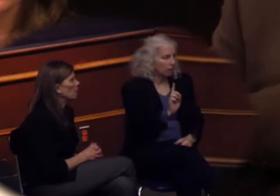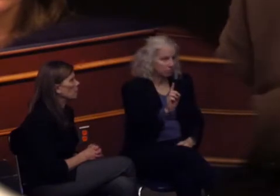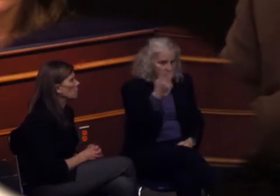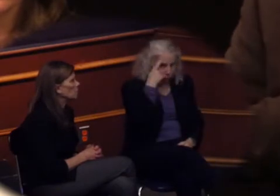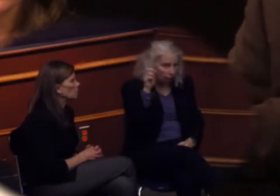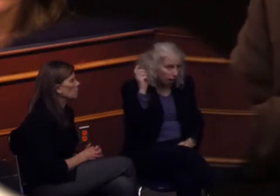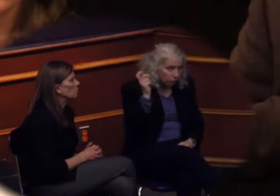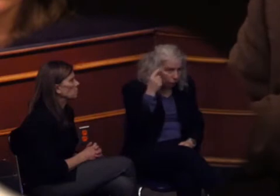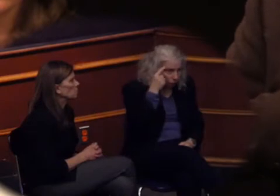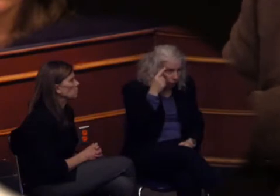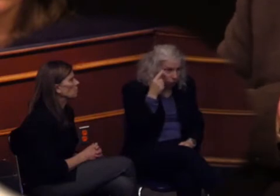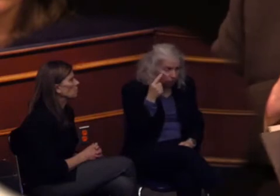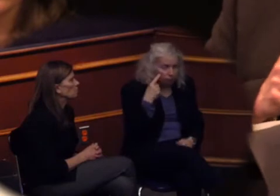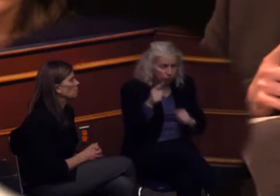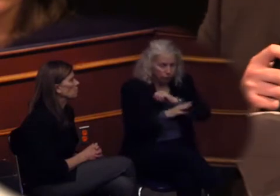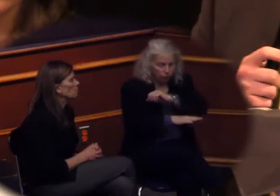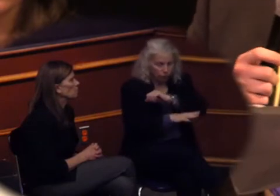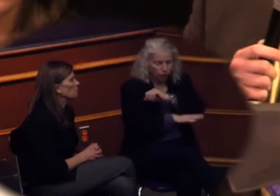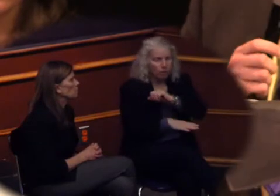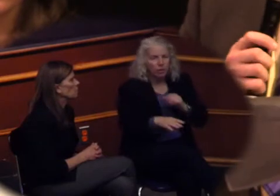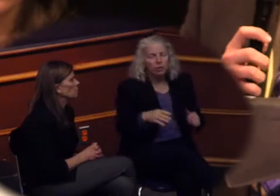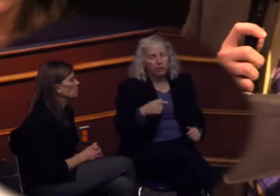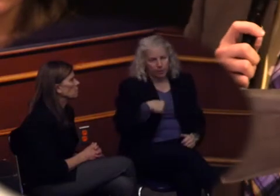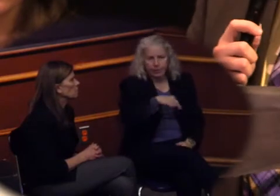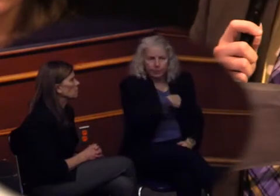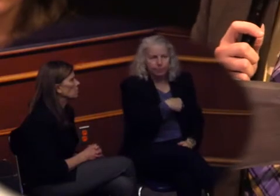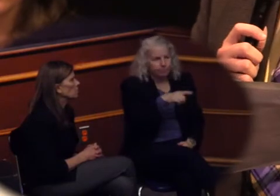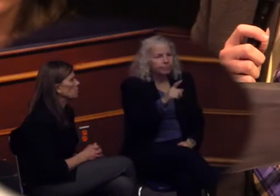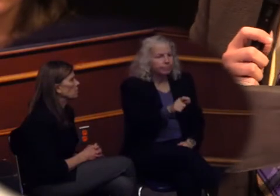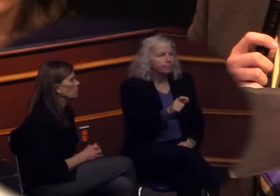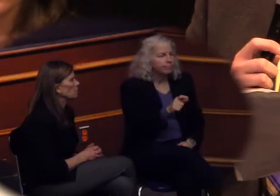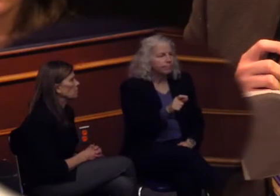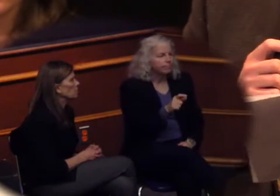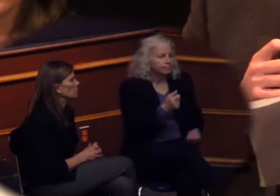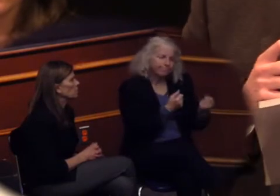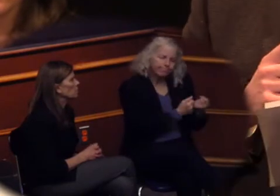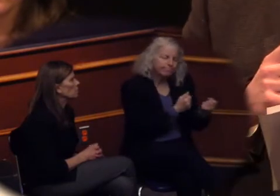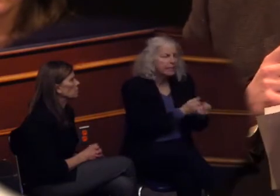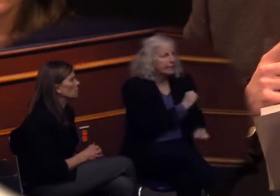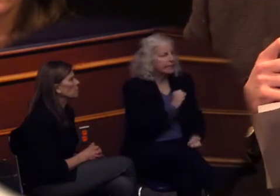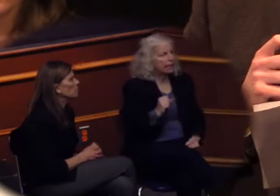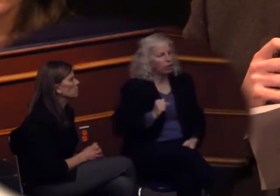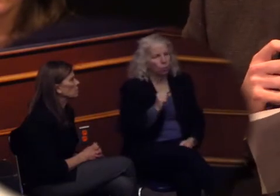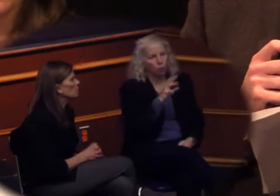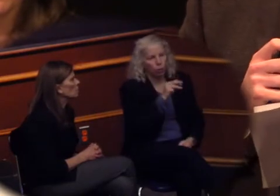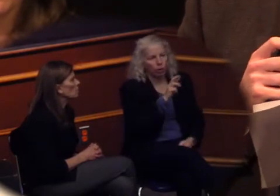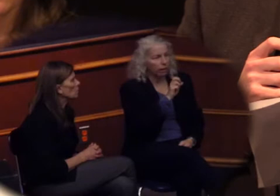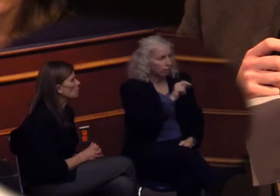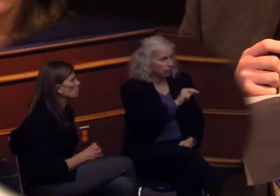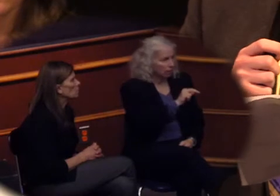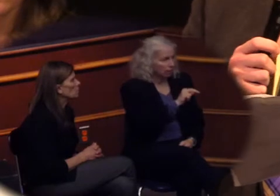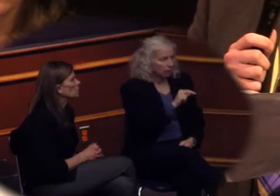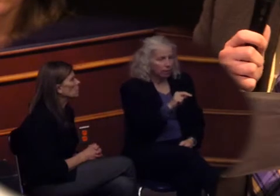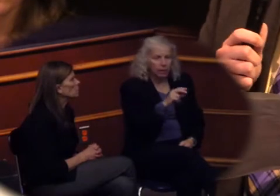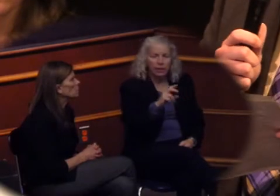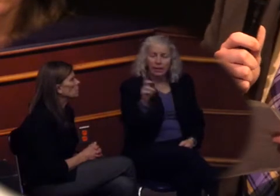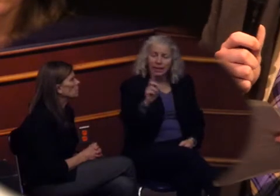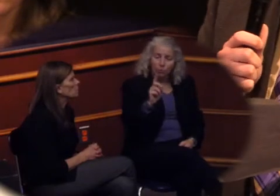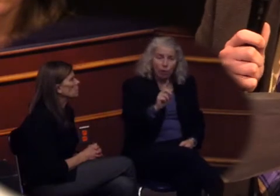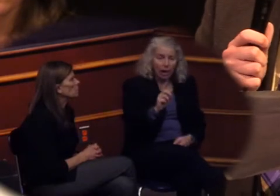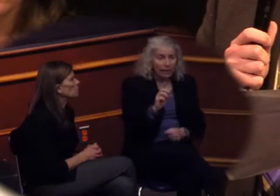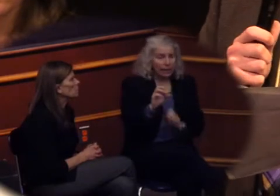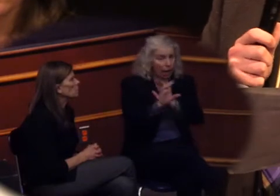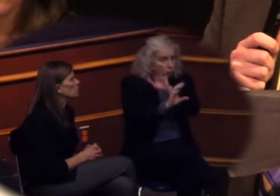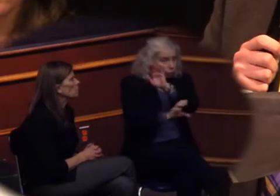with the work we must do on behalf of electing Senator Elizabeth Warren, our Democratic constitutional officers,